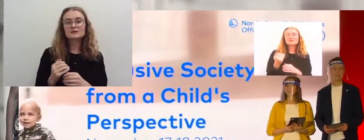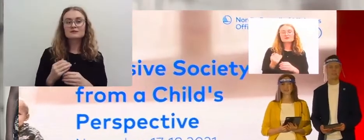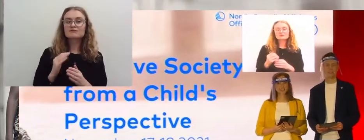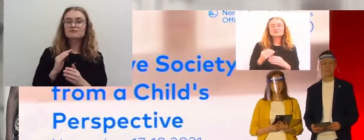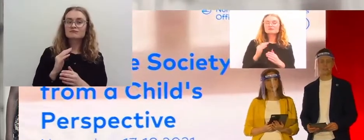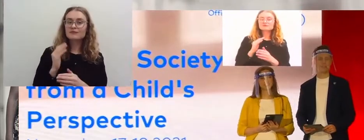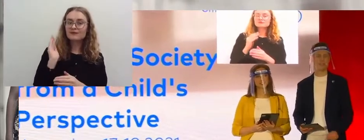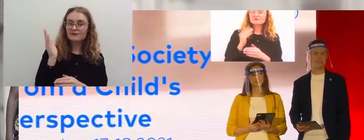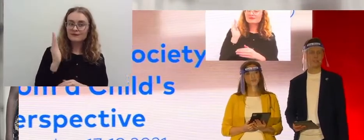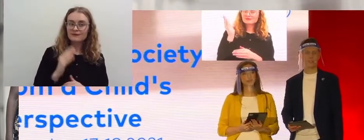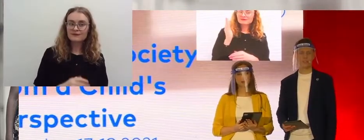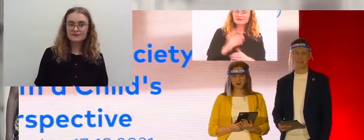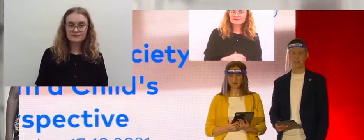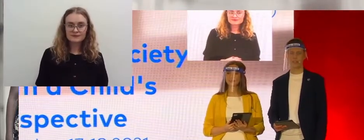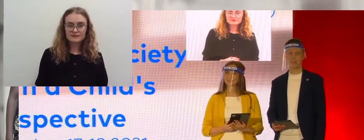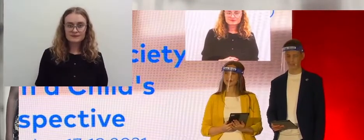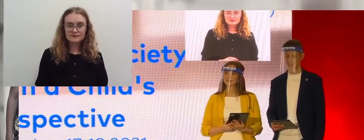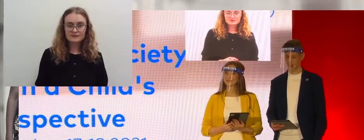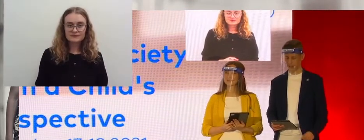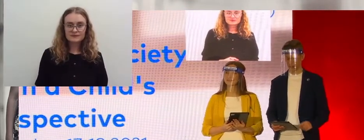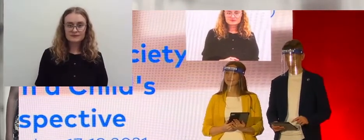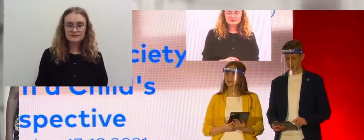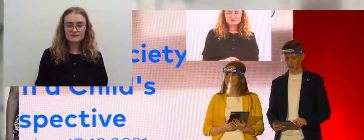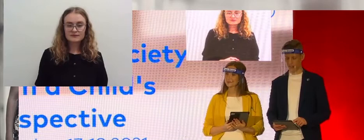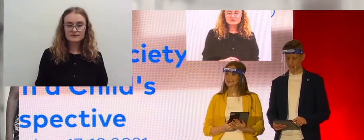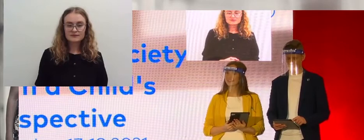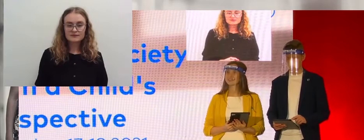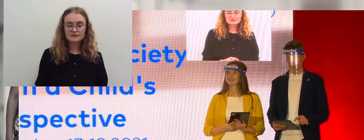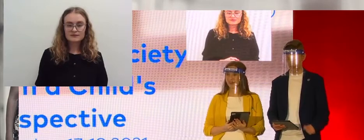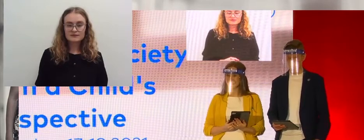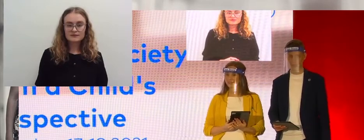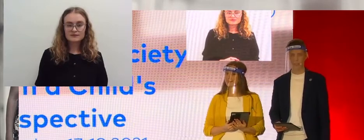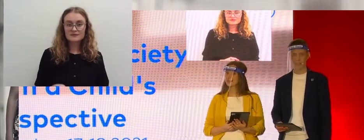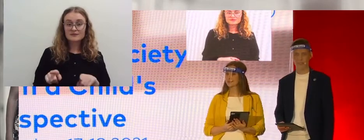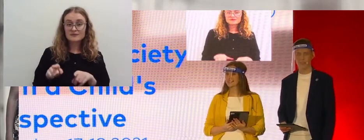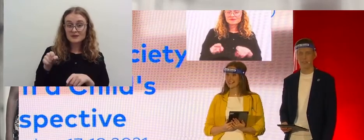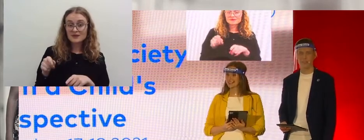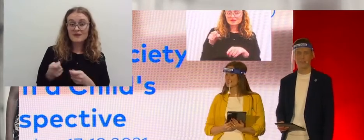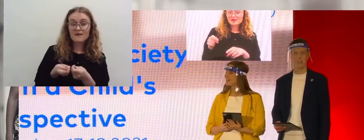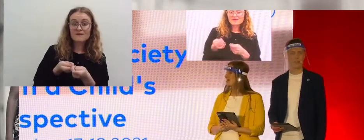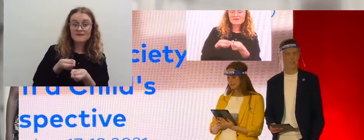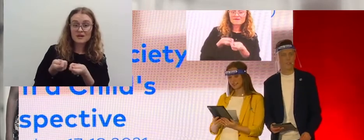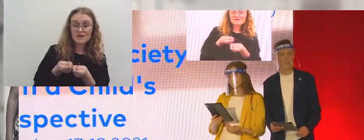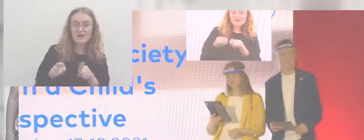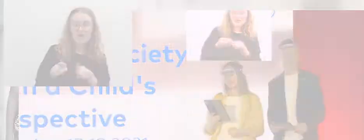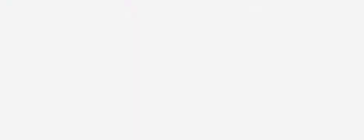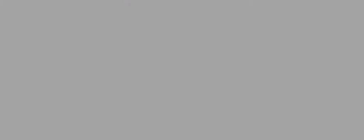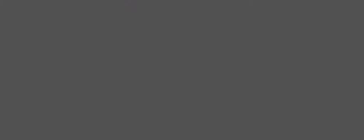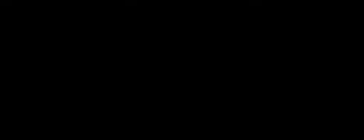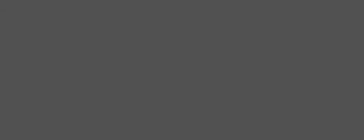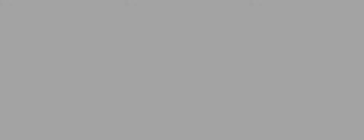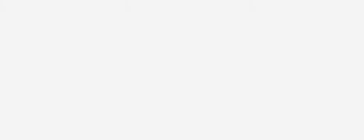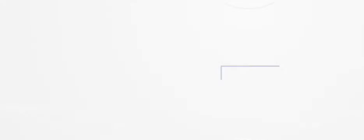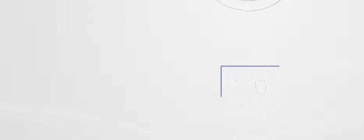hear from such a leader that we are open sometimes to break the norms, that it's fine to make mistakes. Truly, truly, thank